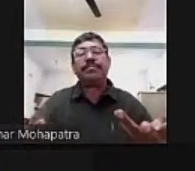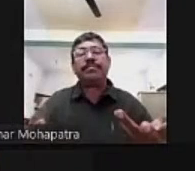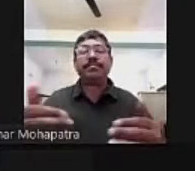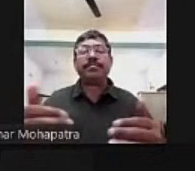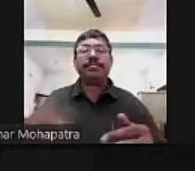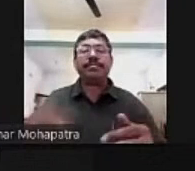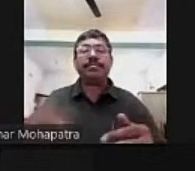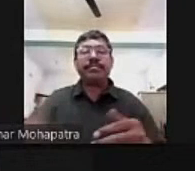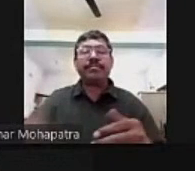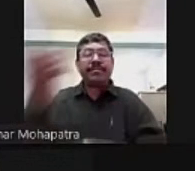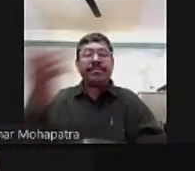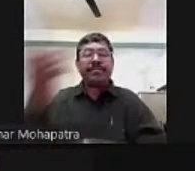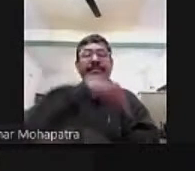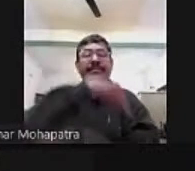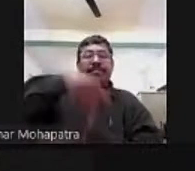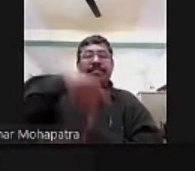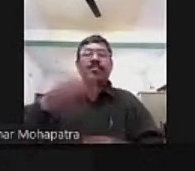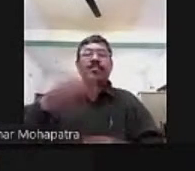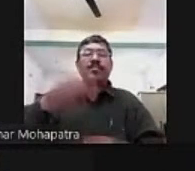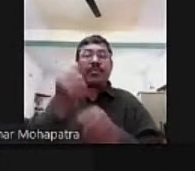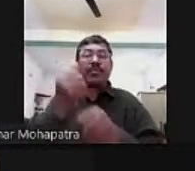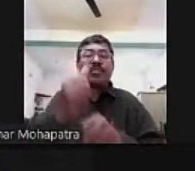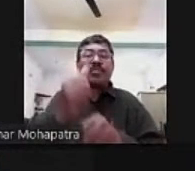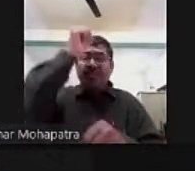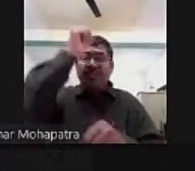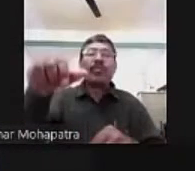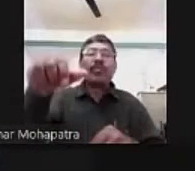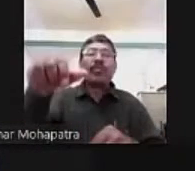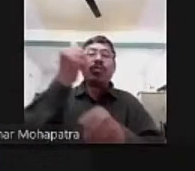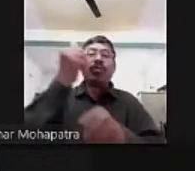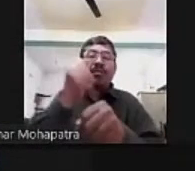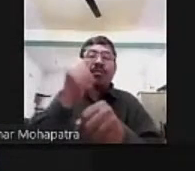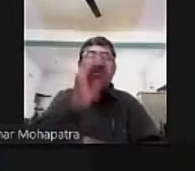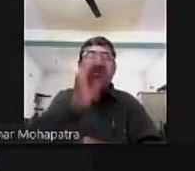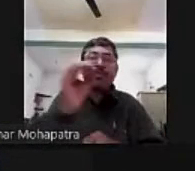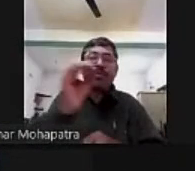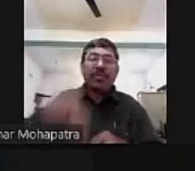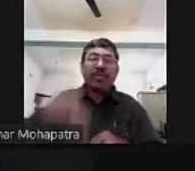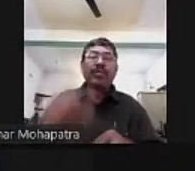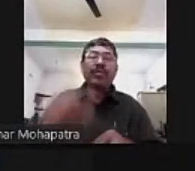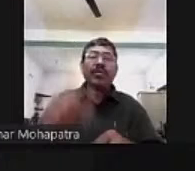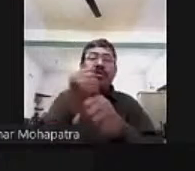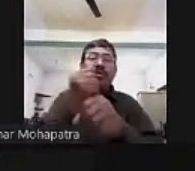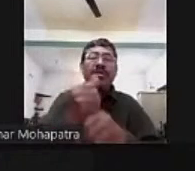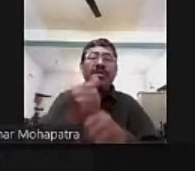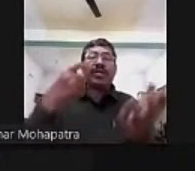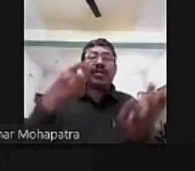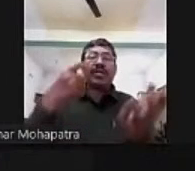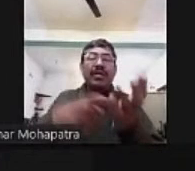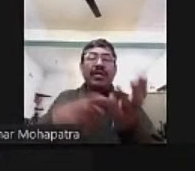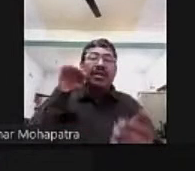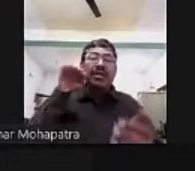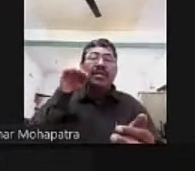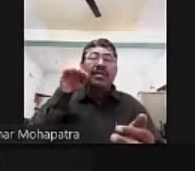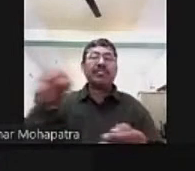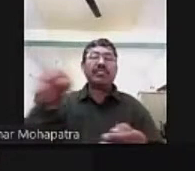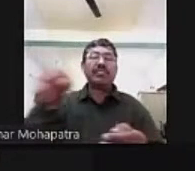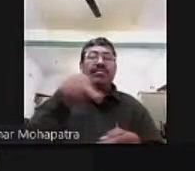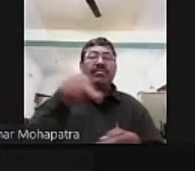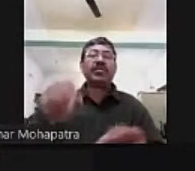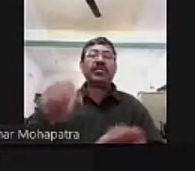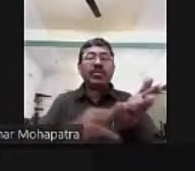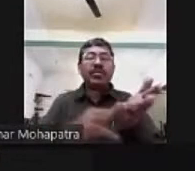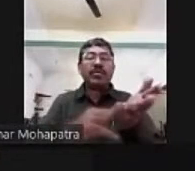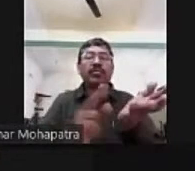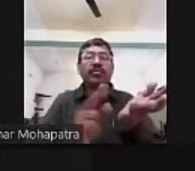Nowadays, the government of India and government of Orissa, Rajasthan, and